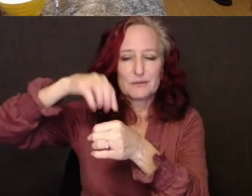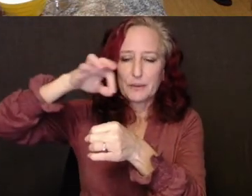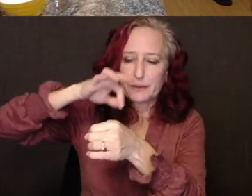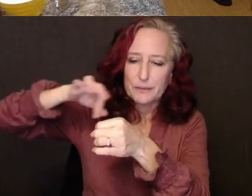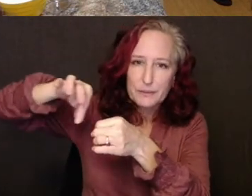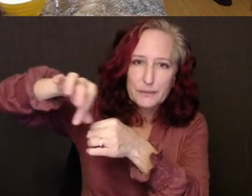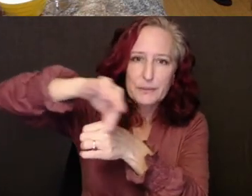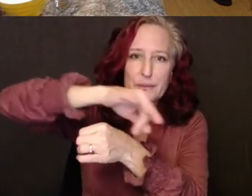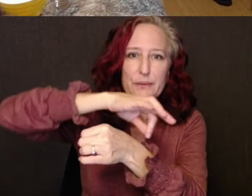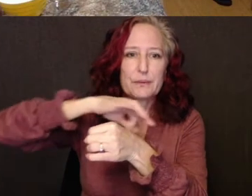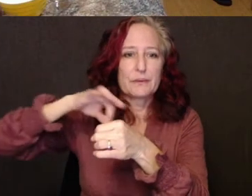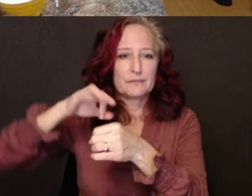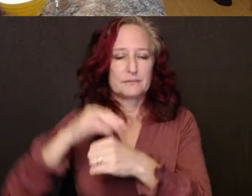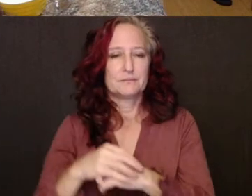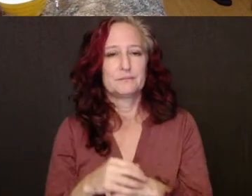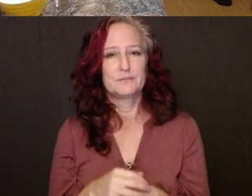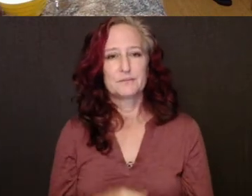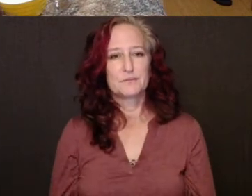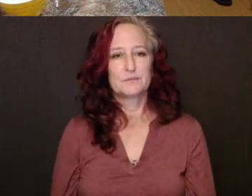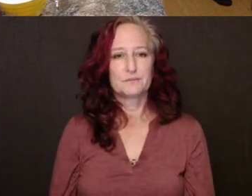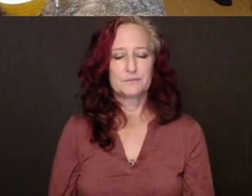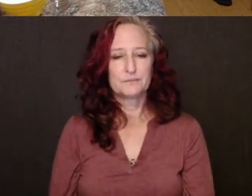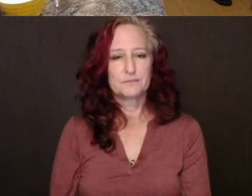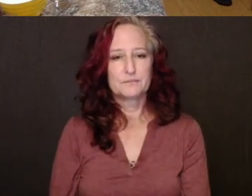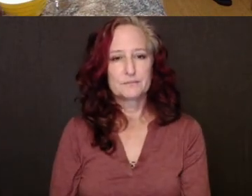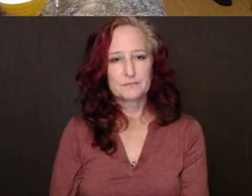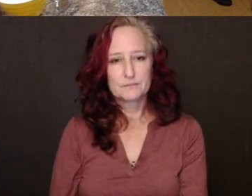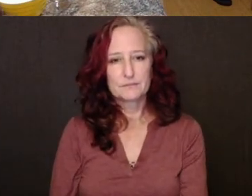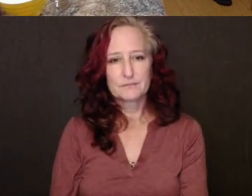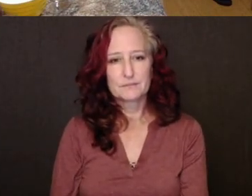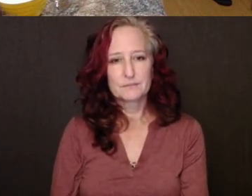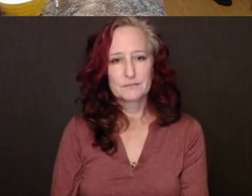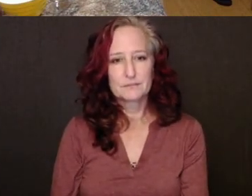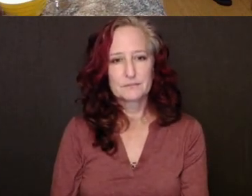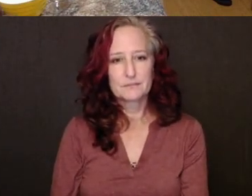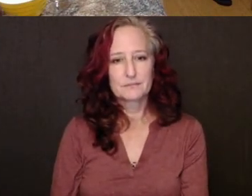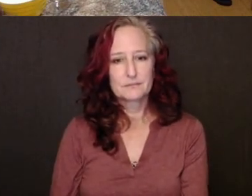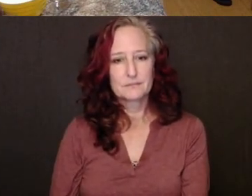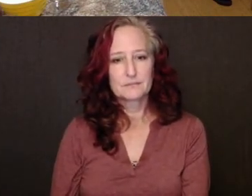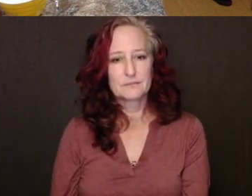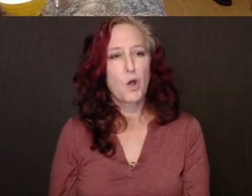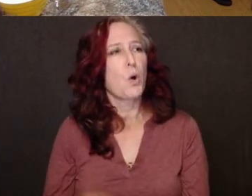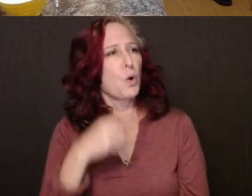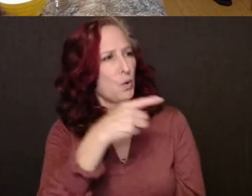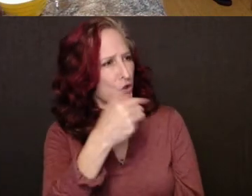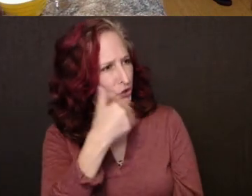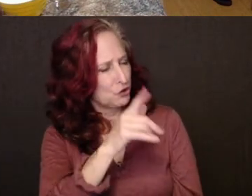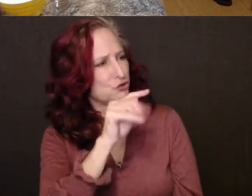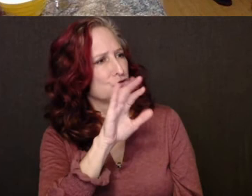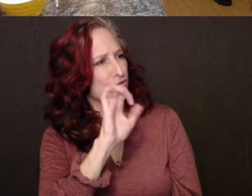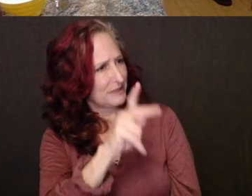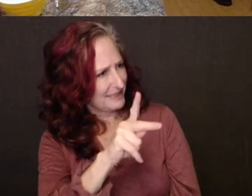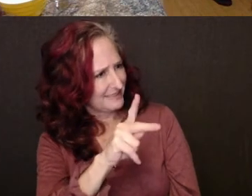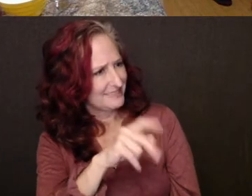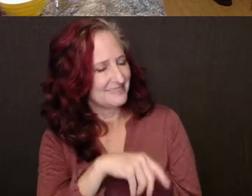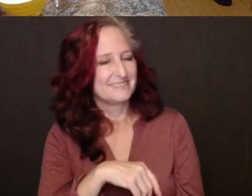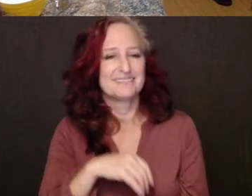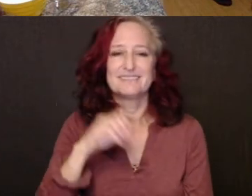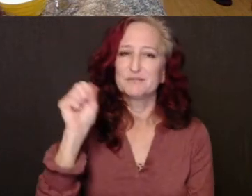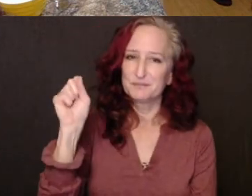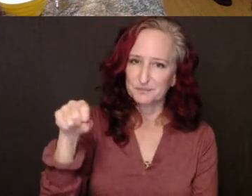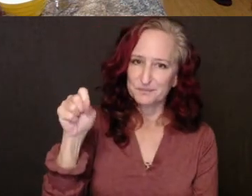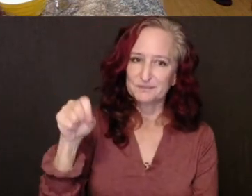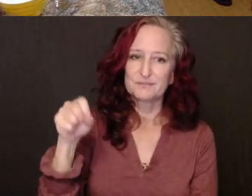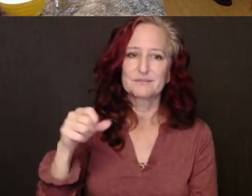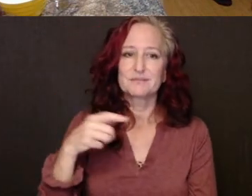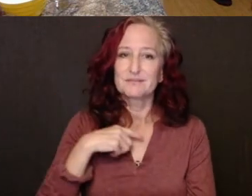I go in a circle because the middle of the cupcake is going to be taken out for our fillings. So I just kind of try